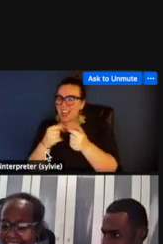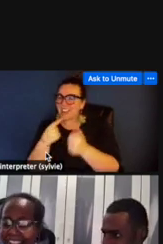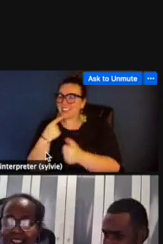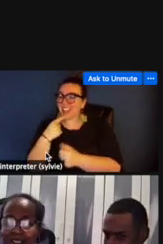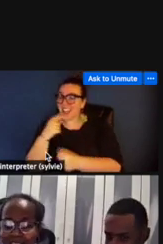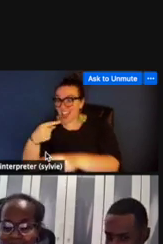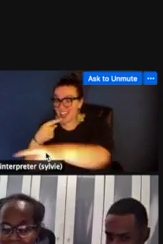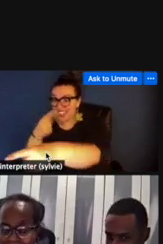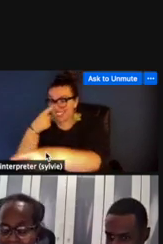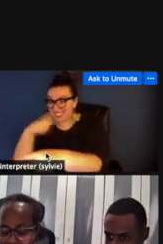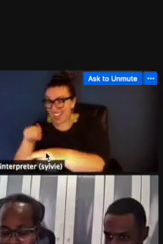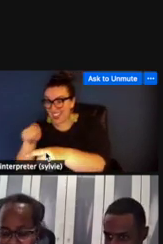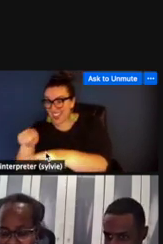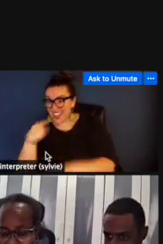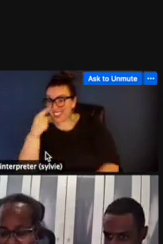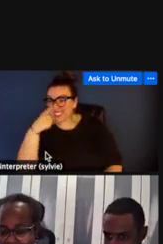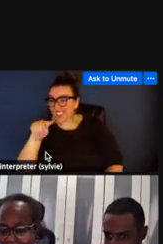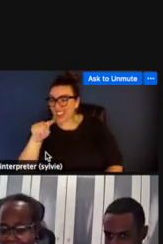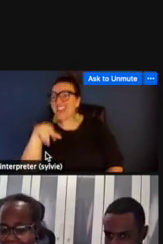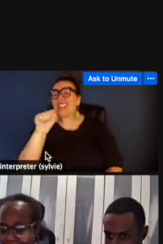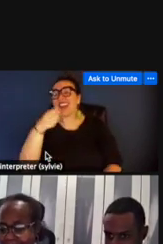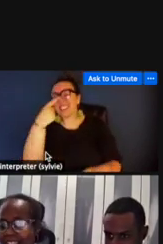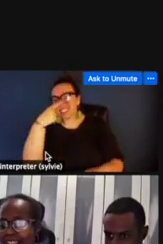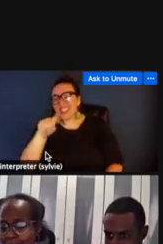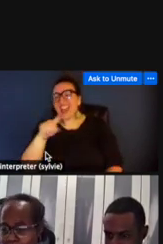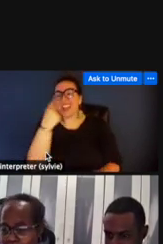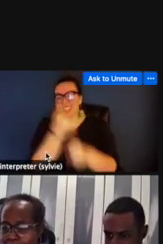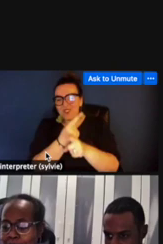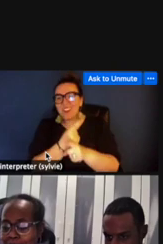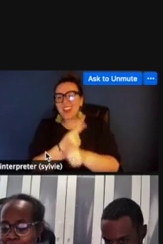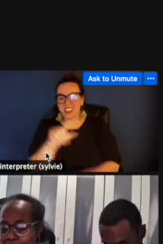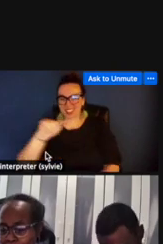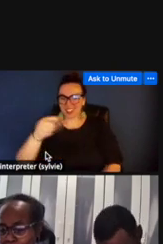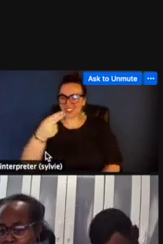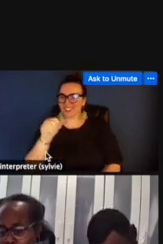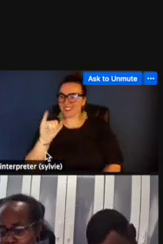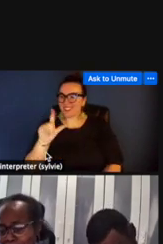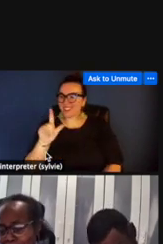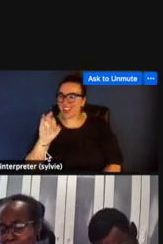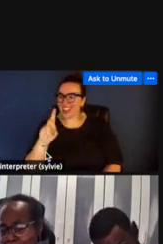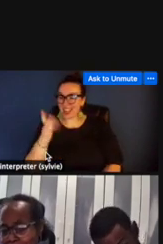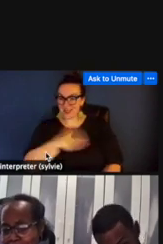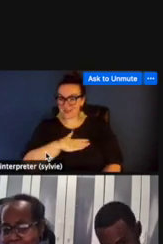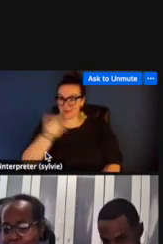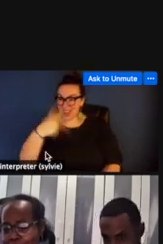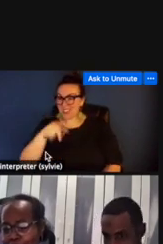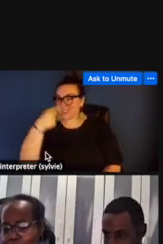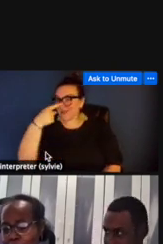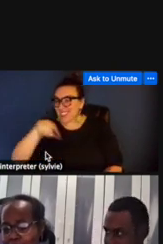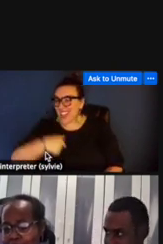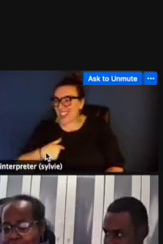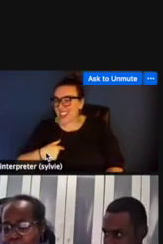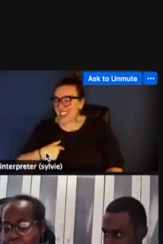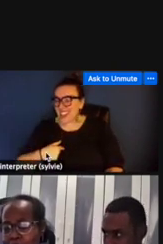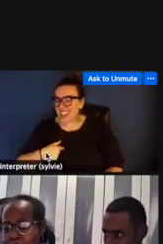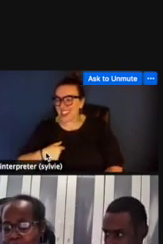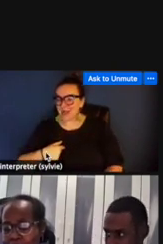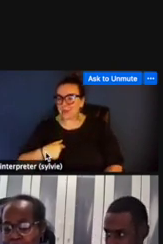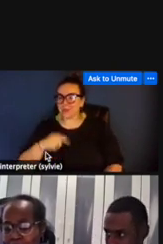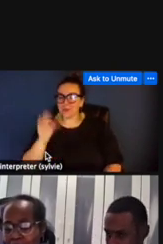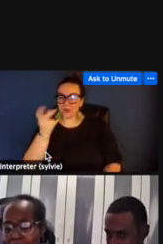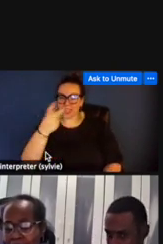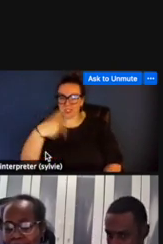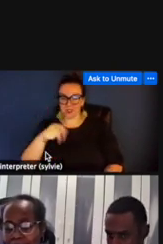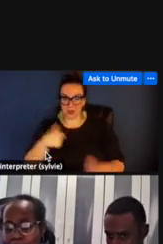Close. Yep. Thailand, right. Thailand. Yeah, that's my trip. That's the trip that I